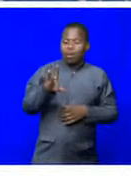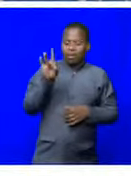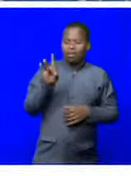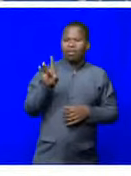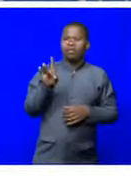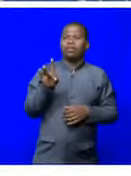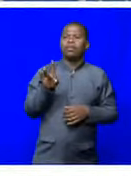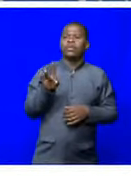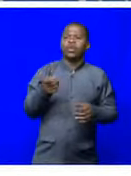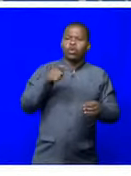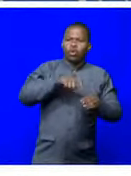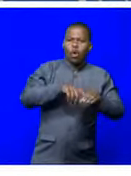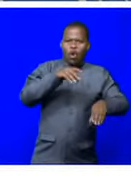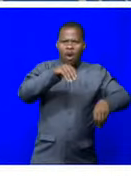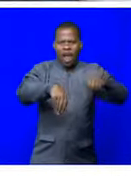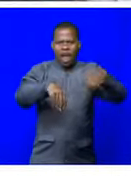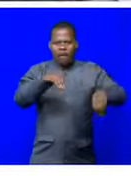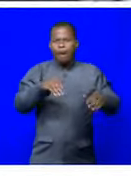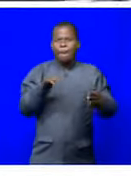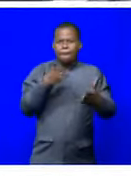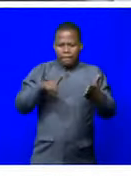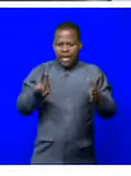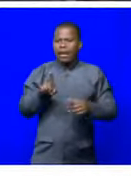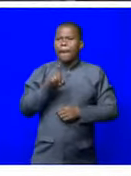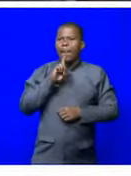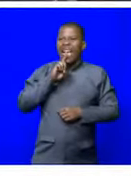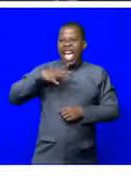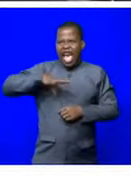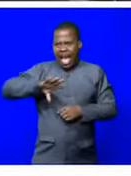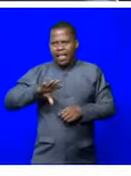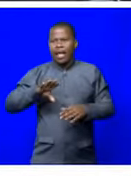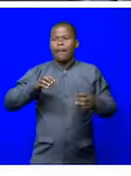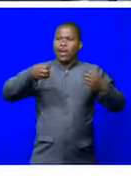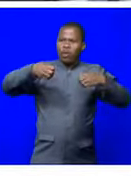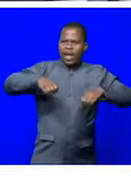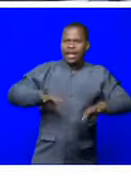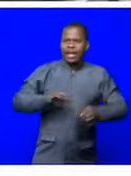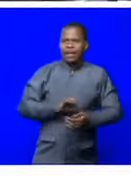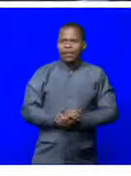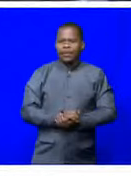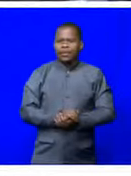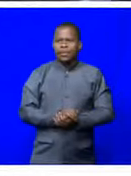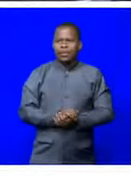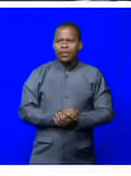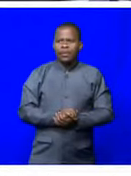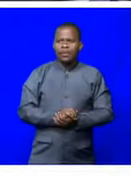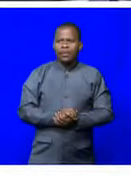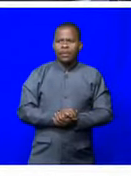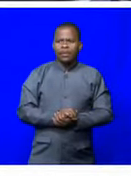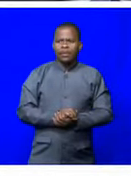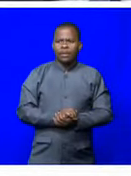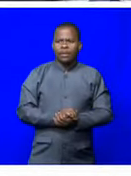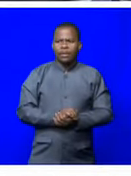criteria, whilst unfortunately other nominees were not successful. And this is due to